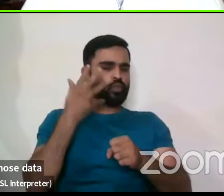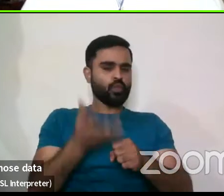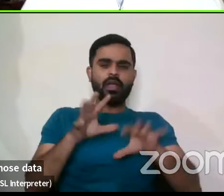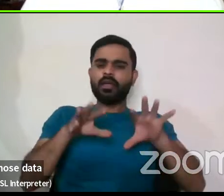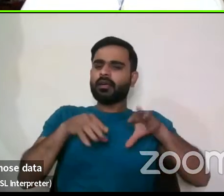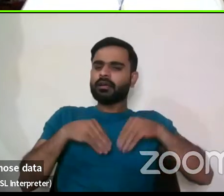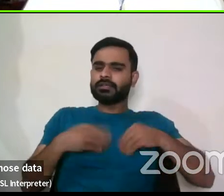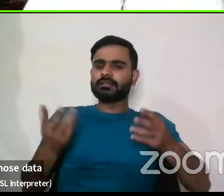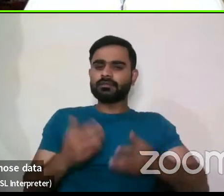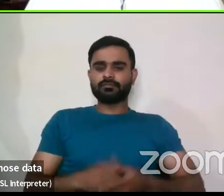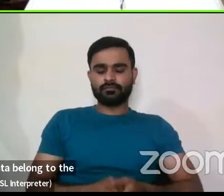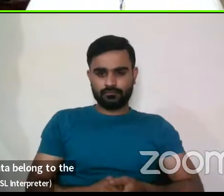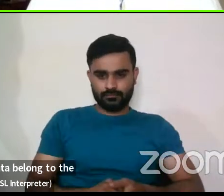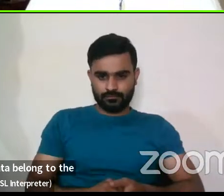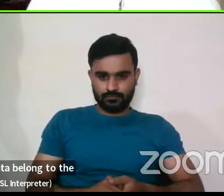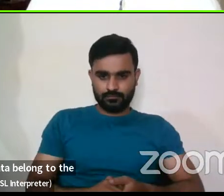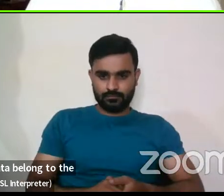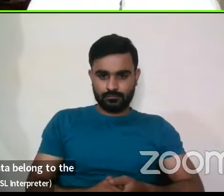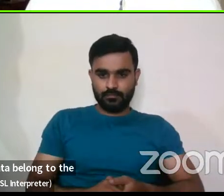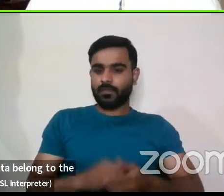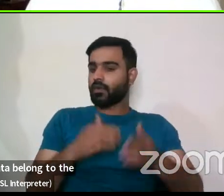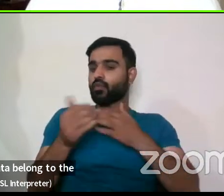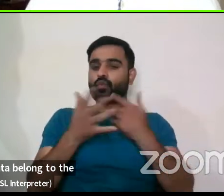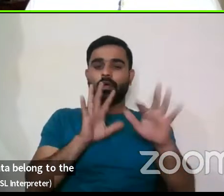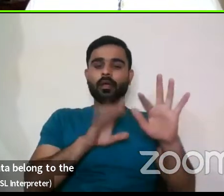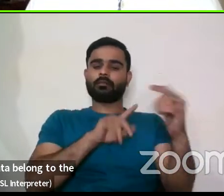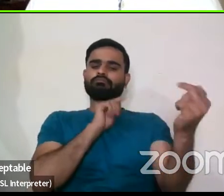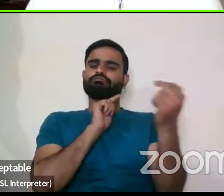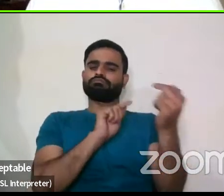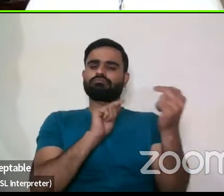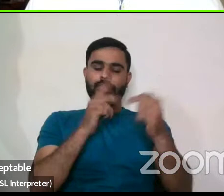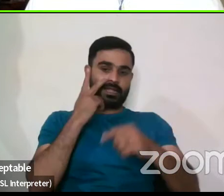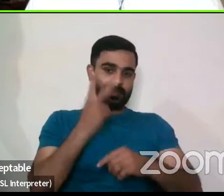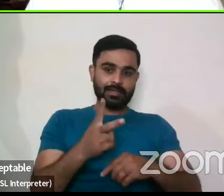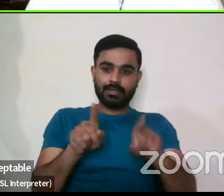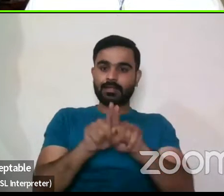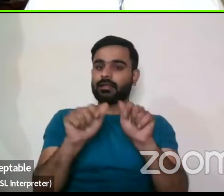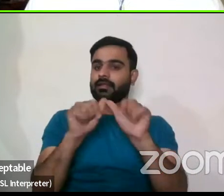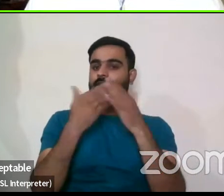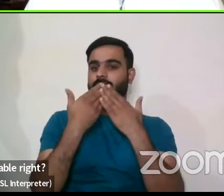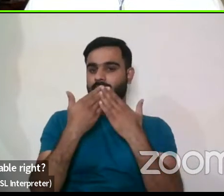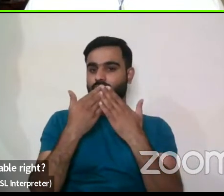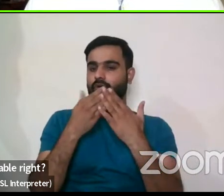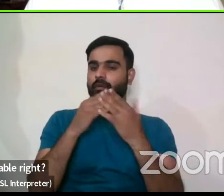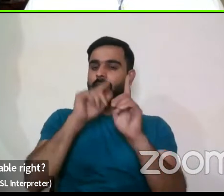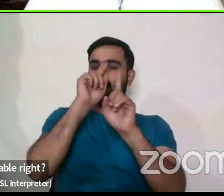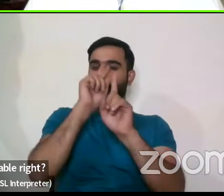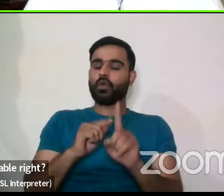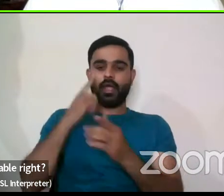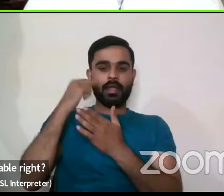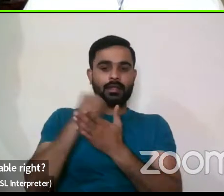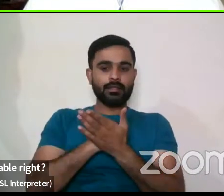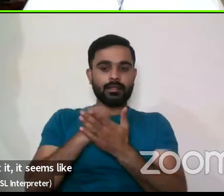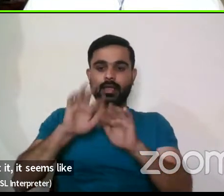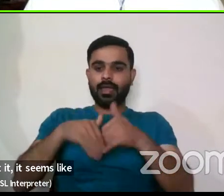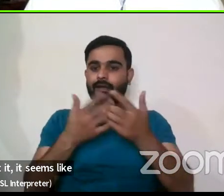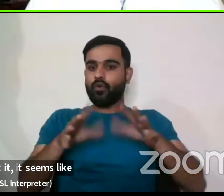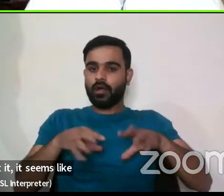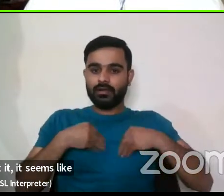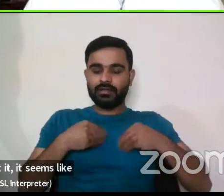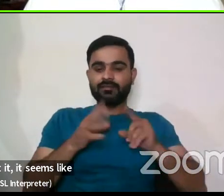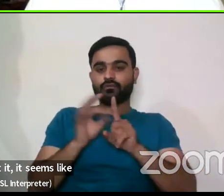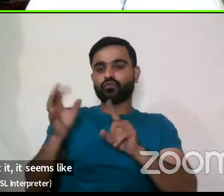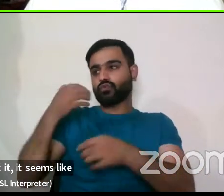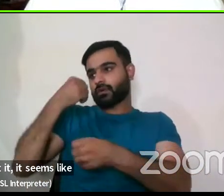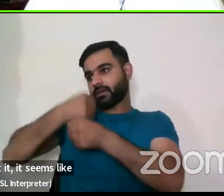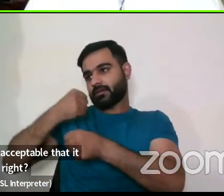acceptable? Right? So whenever people debate about it, it seems like the starting point is that somehow it is acceptable that it belongs to the